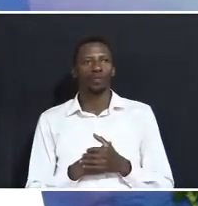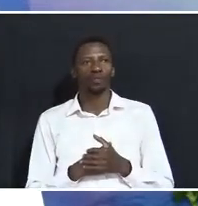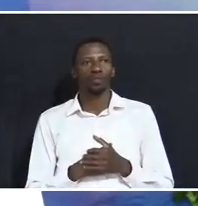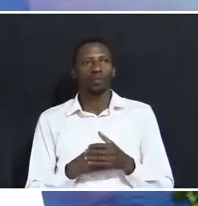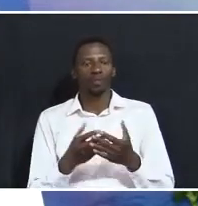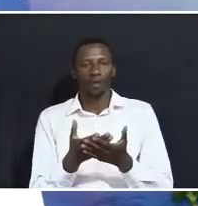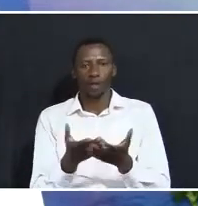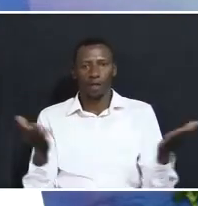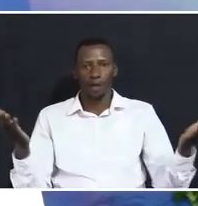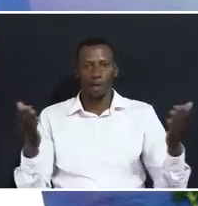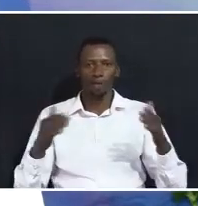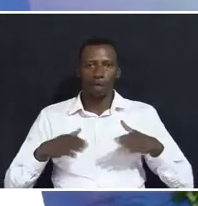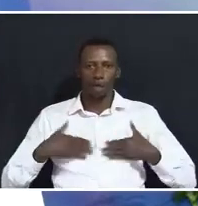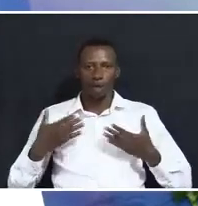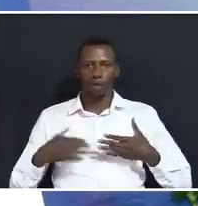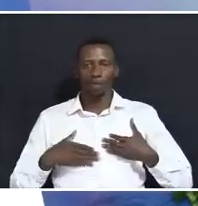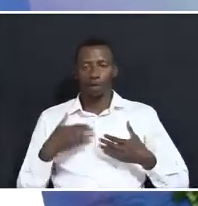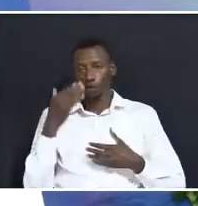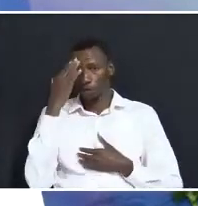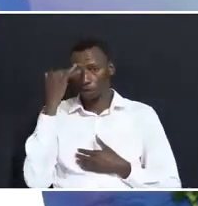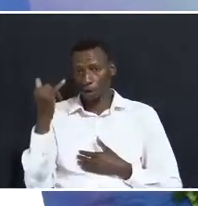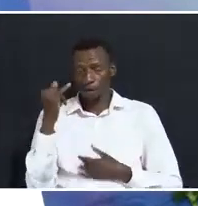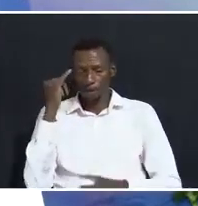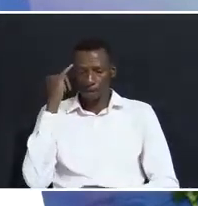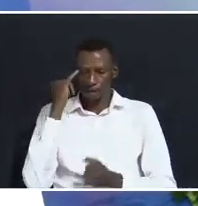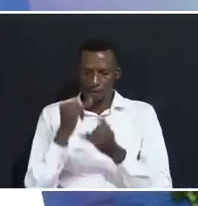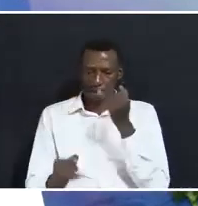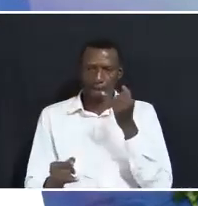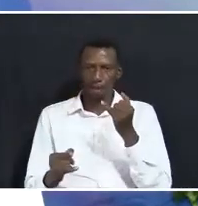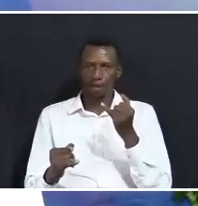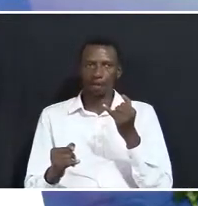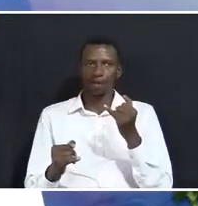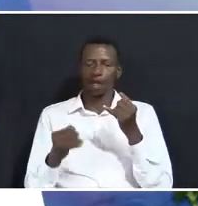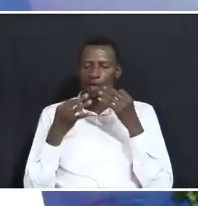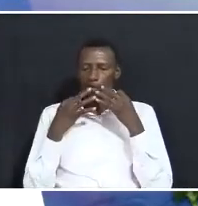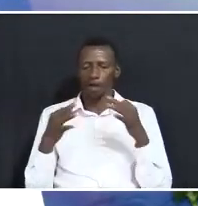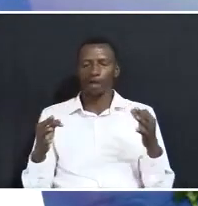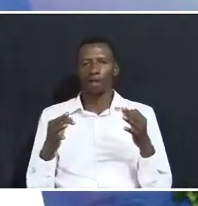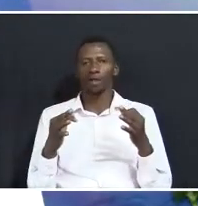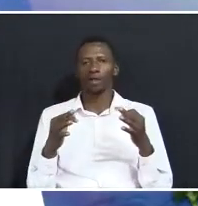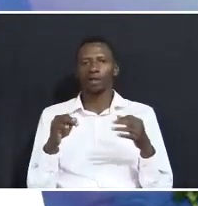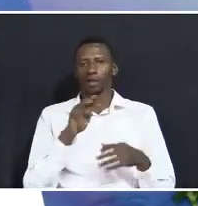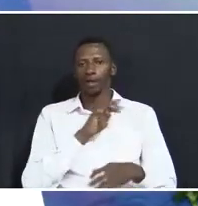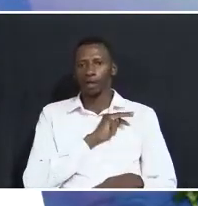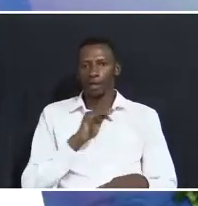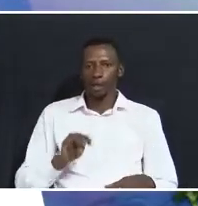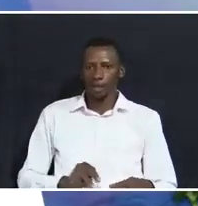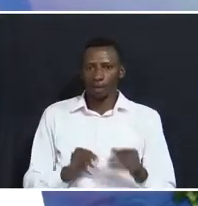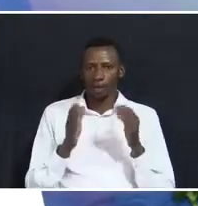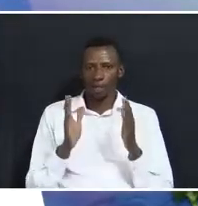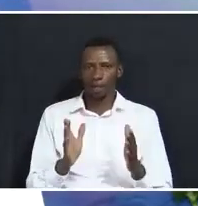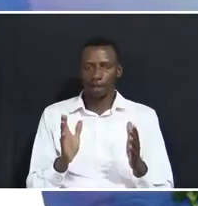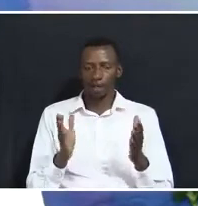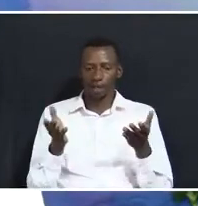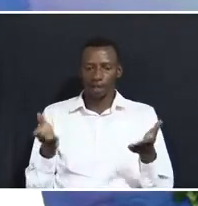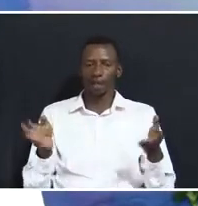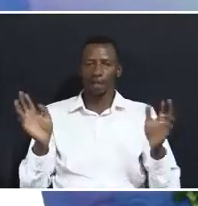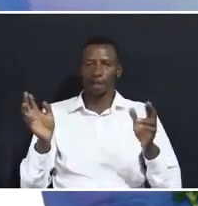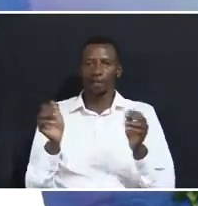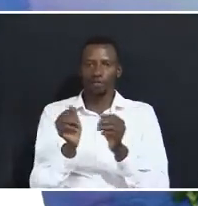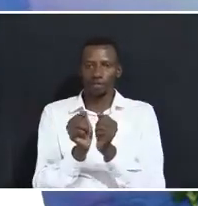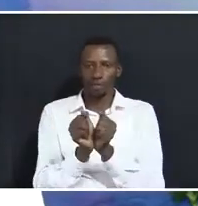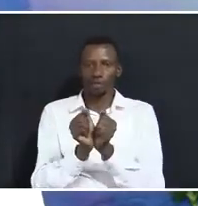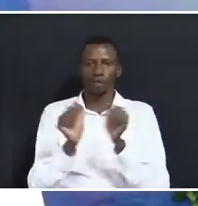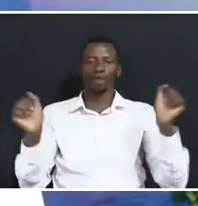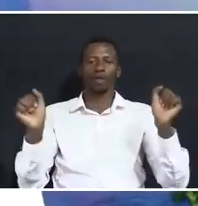They were happy that finally the Messiah is here to deliver them from the bondage of the Romans. And